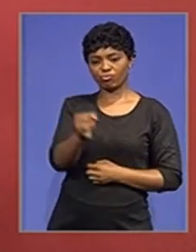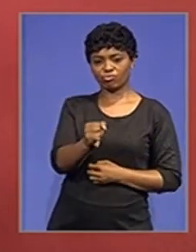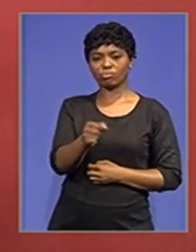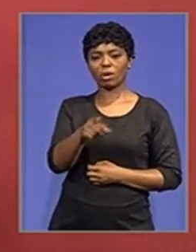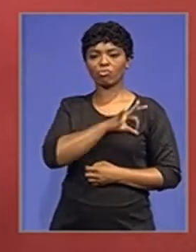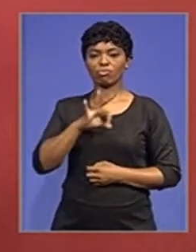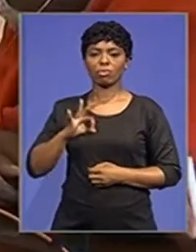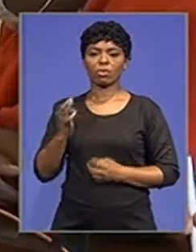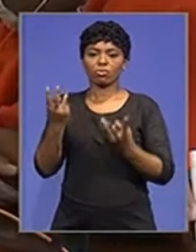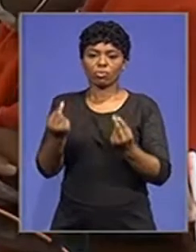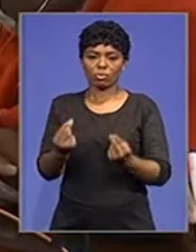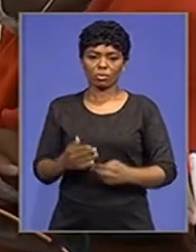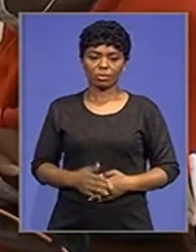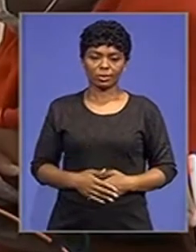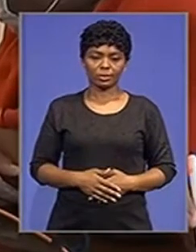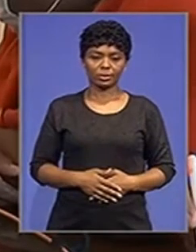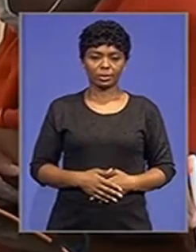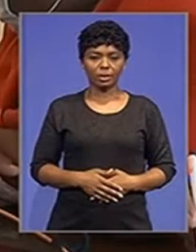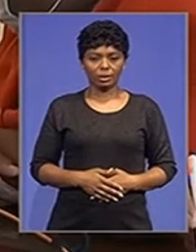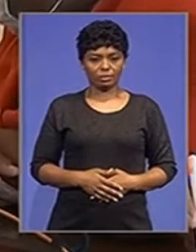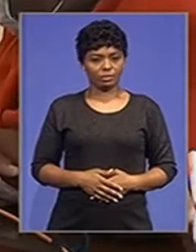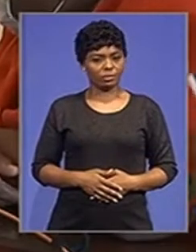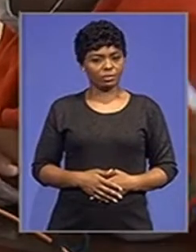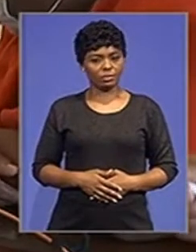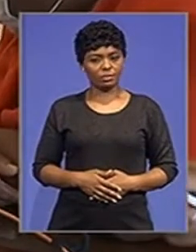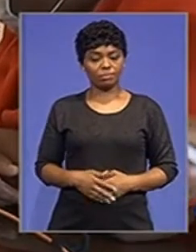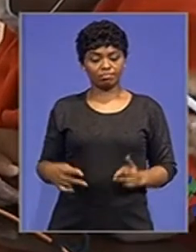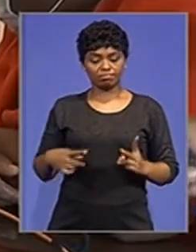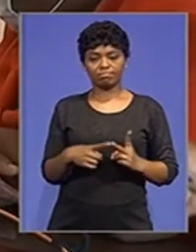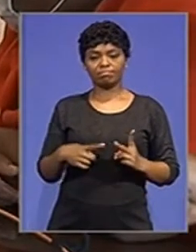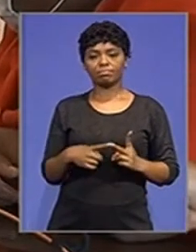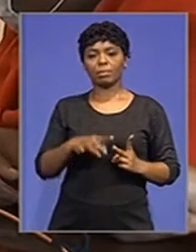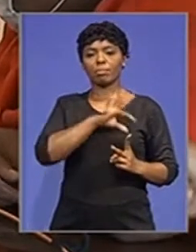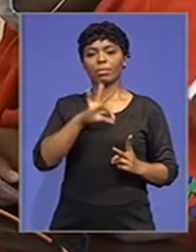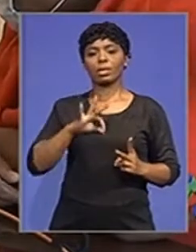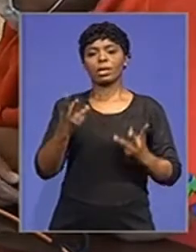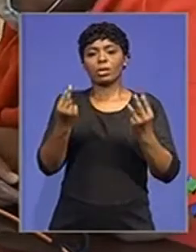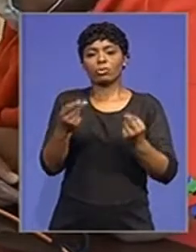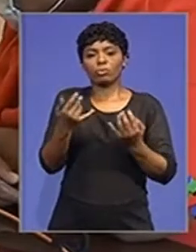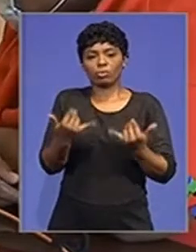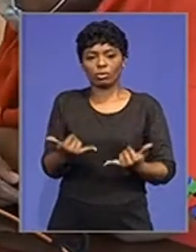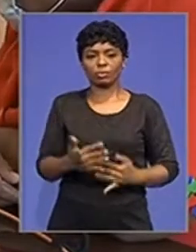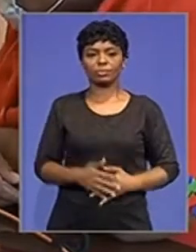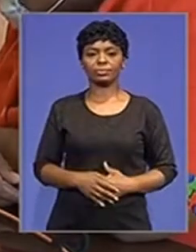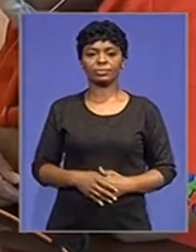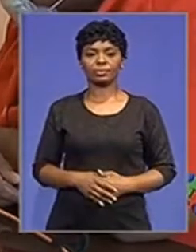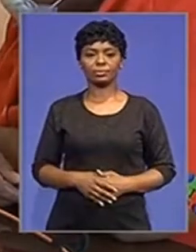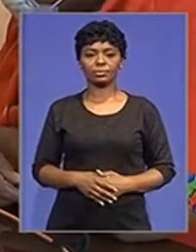mošwa. Councillor Seleke officially is a mayor, is the new mayor of Greater Local Municipality.